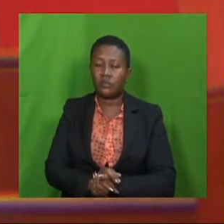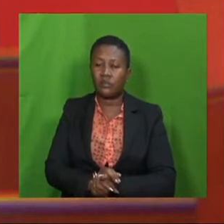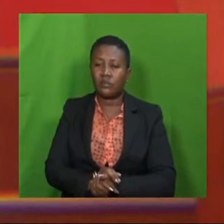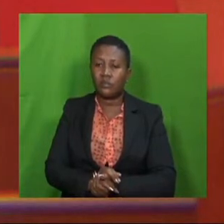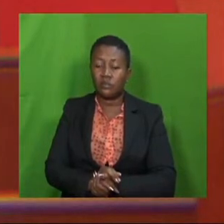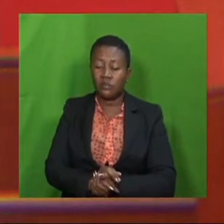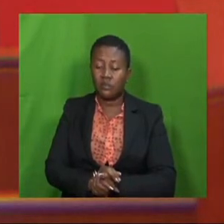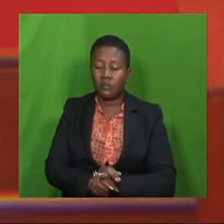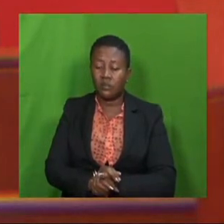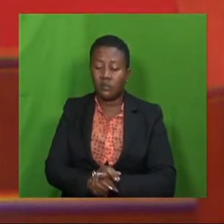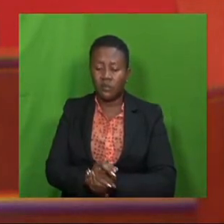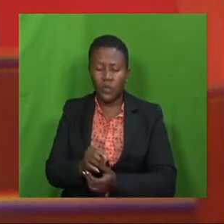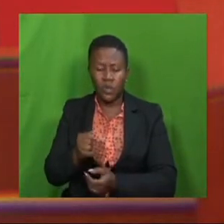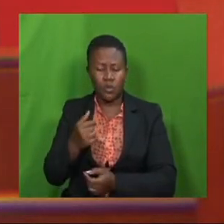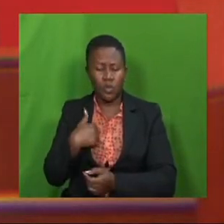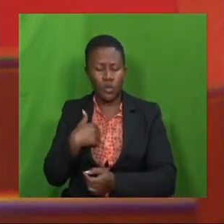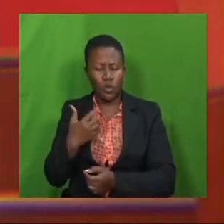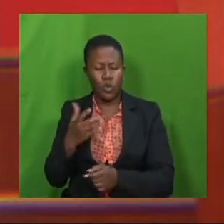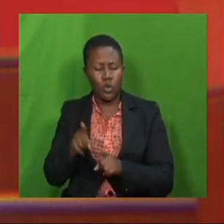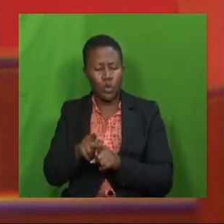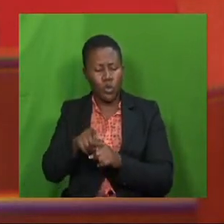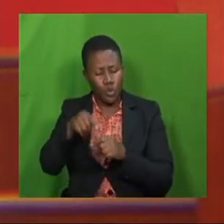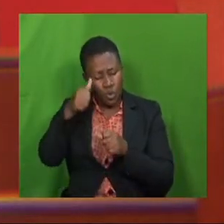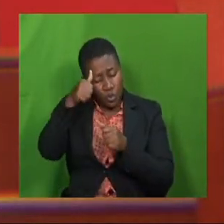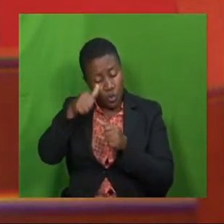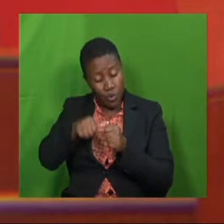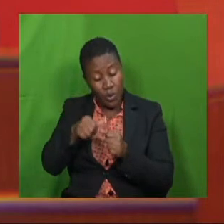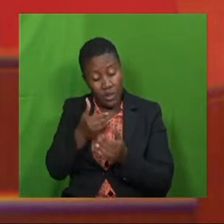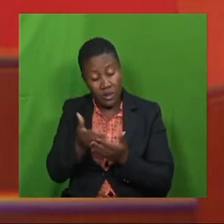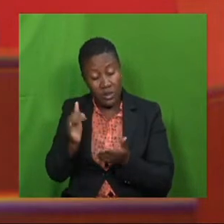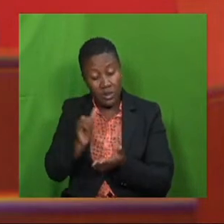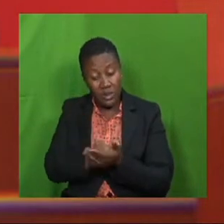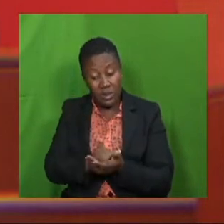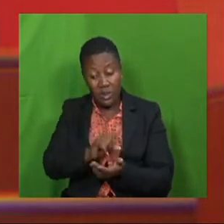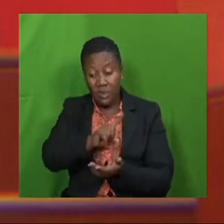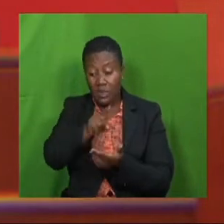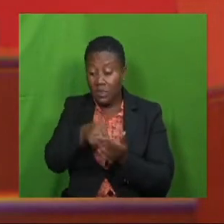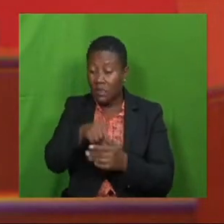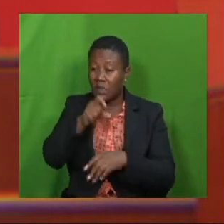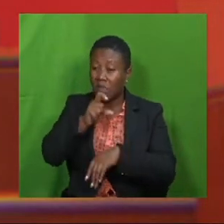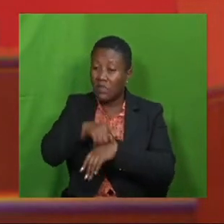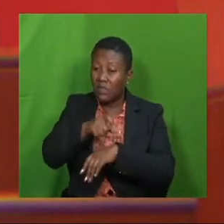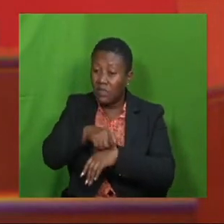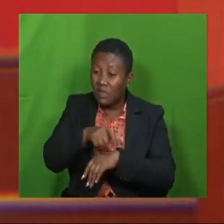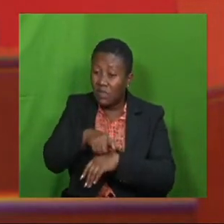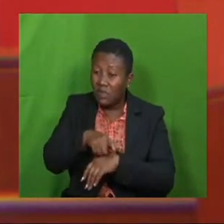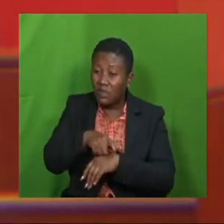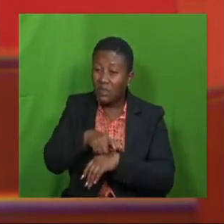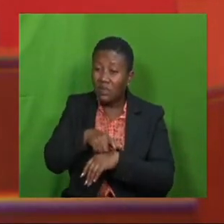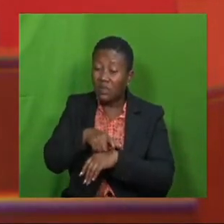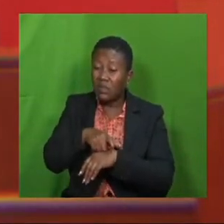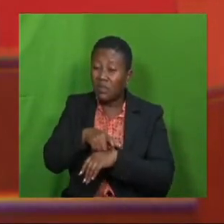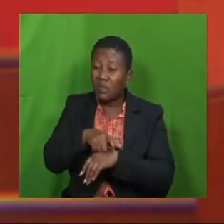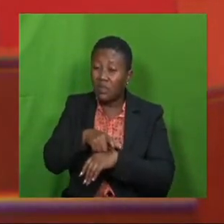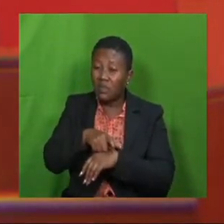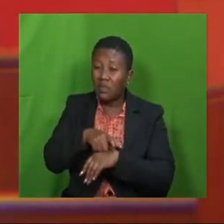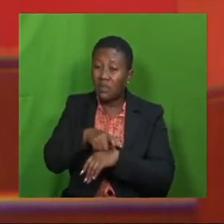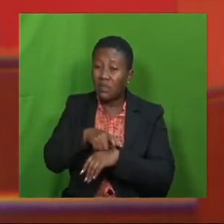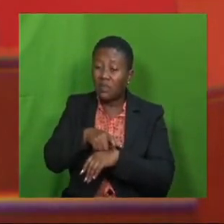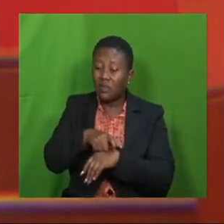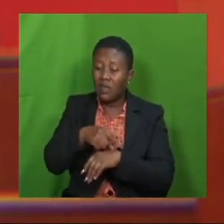Let me also draw your attention to the fact that this period is usually characterized by so